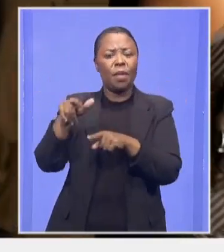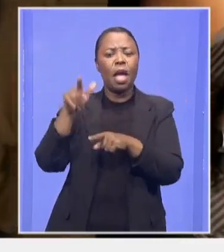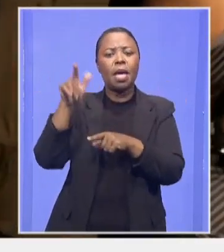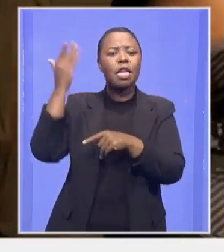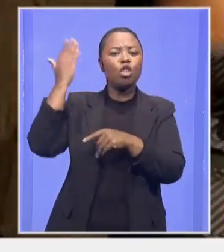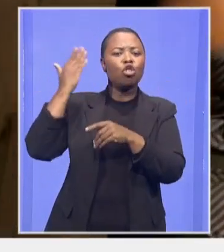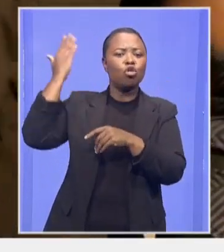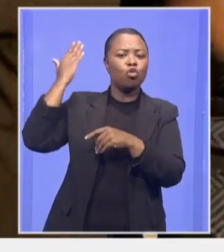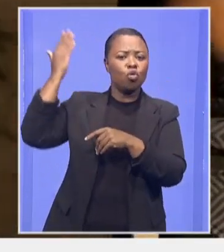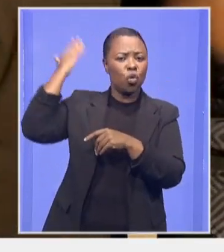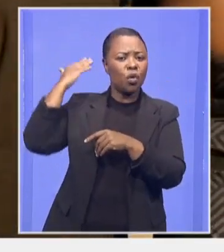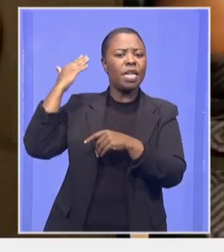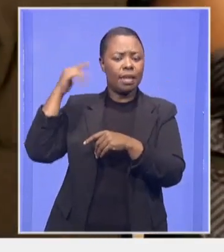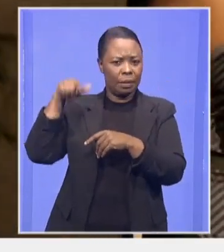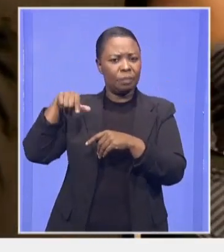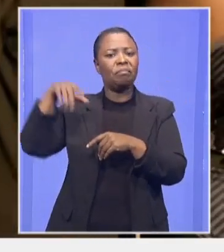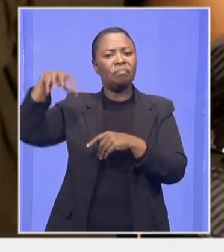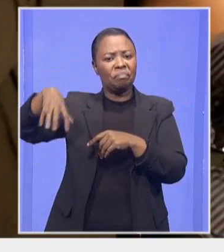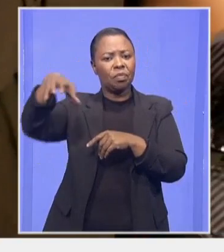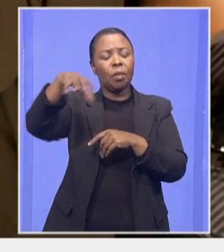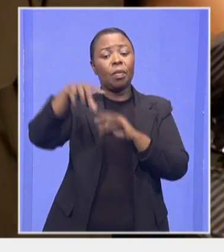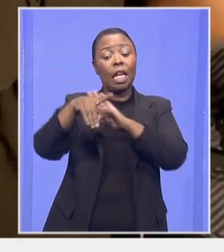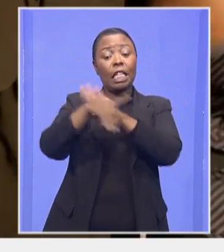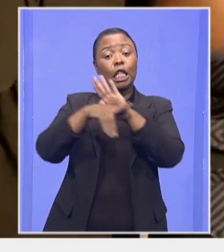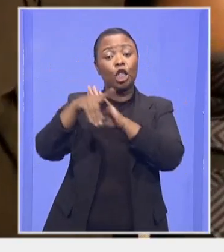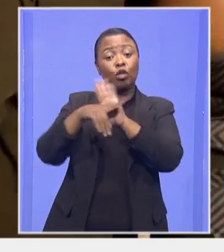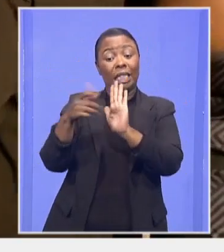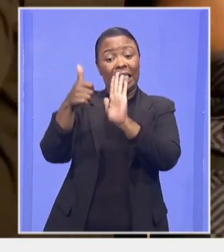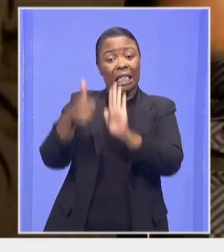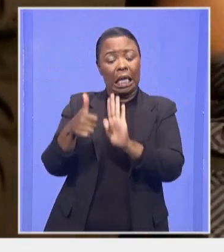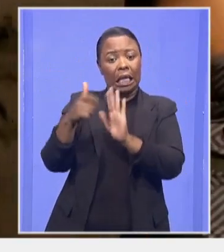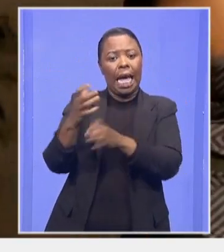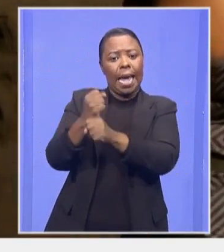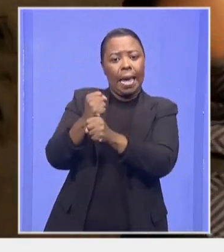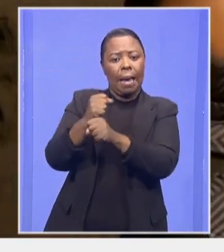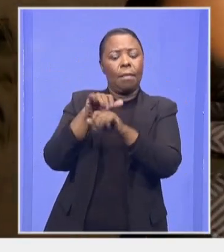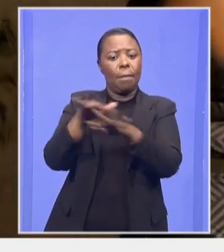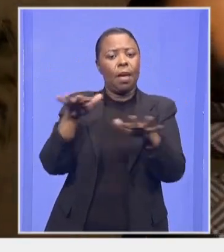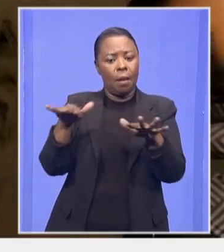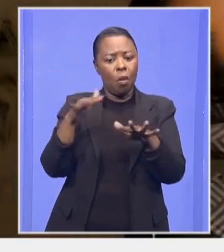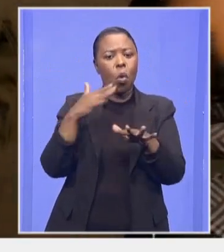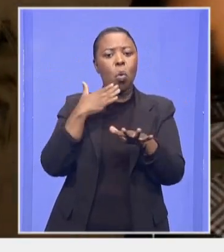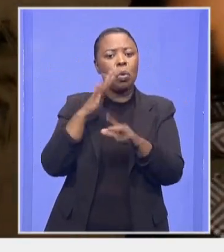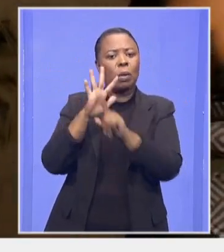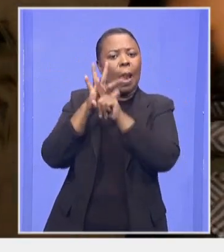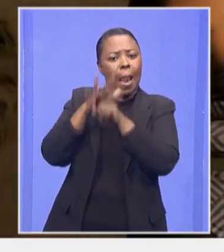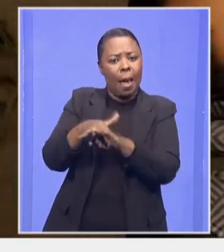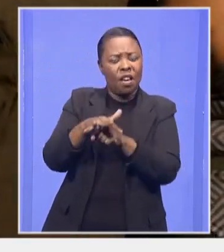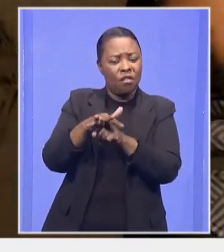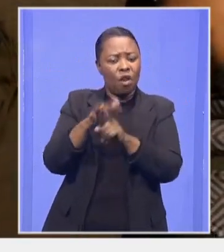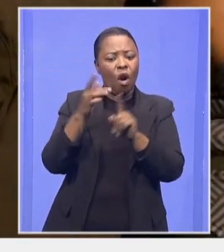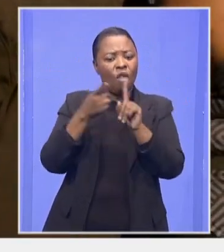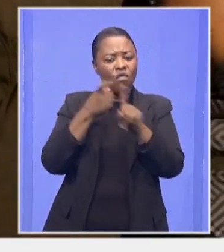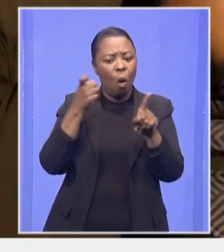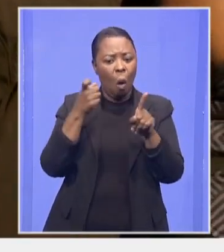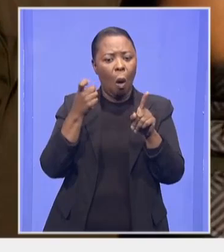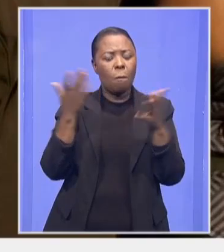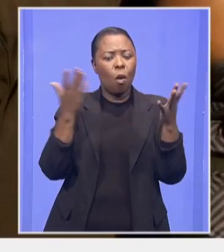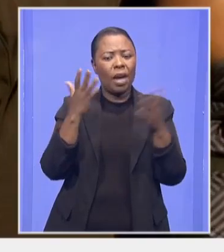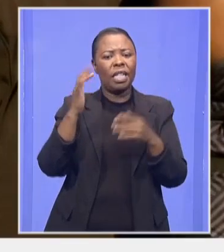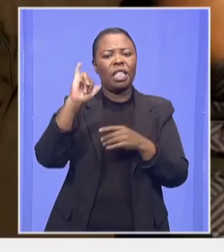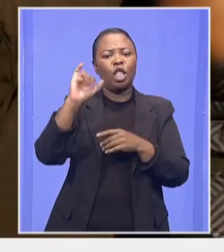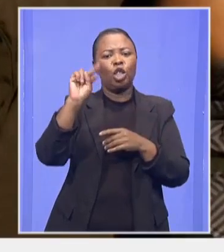We understand that District 6 used to keep some of the people that were enslaved, that came from that are of the Indonesian